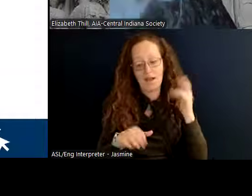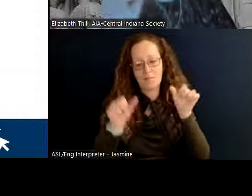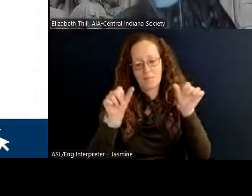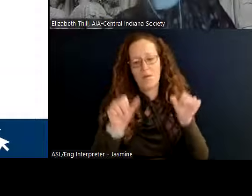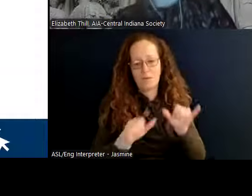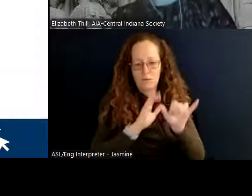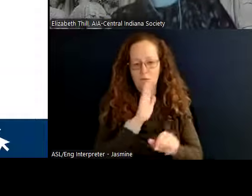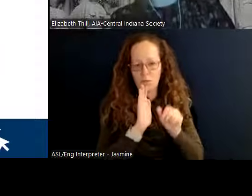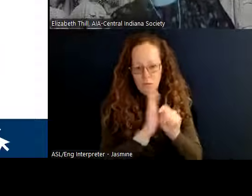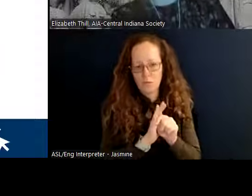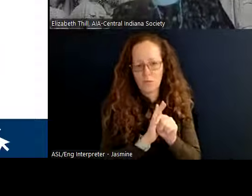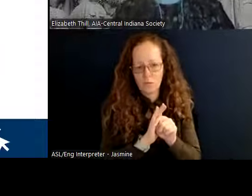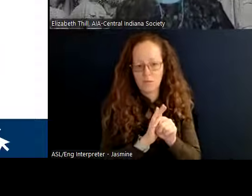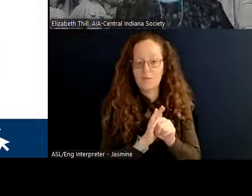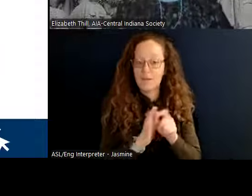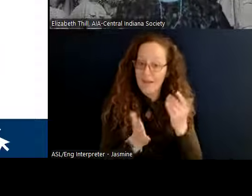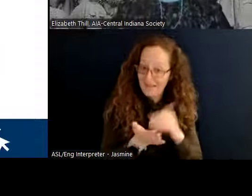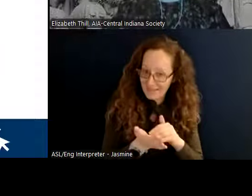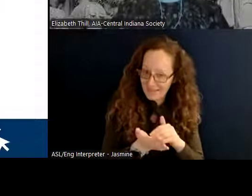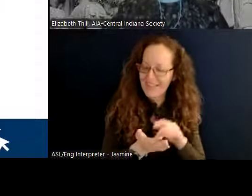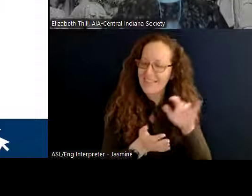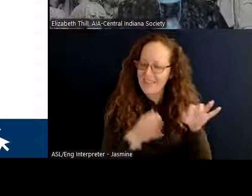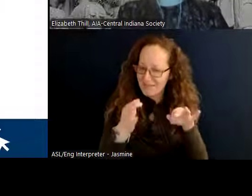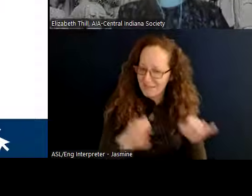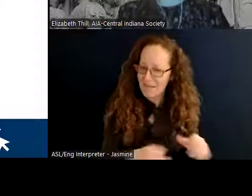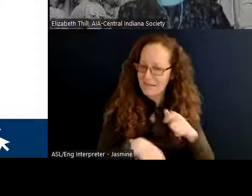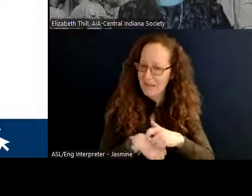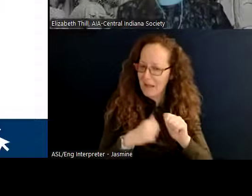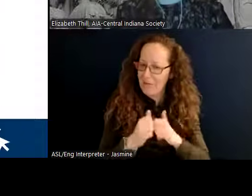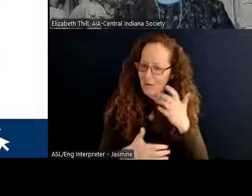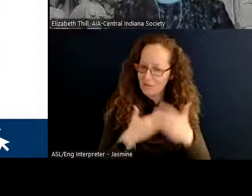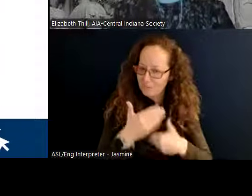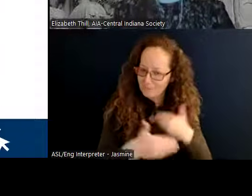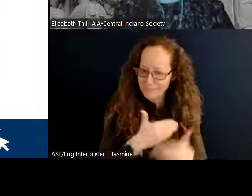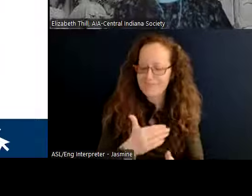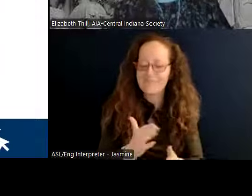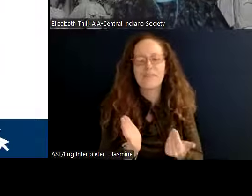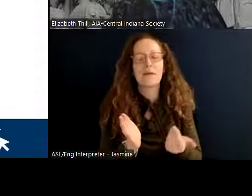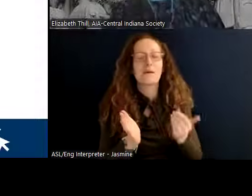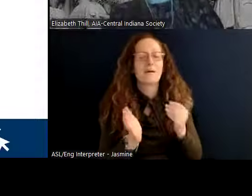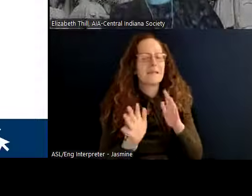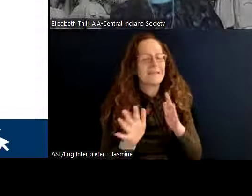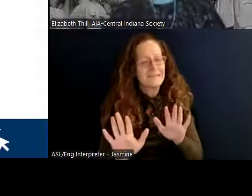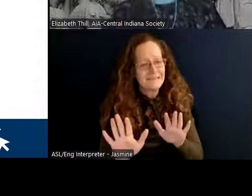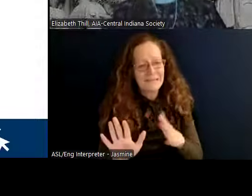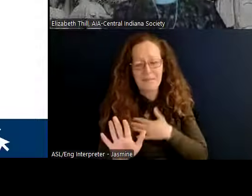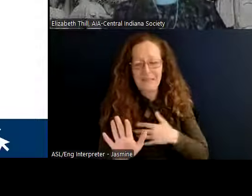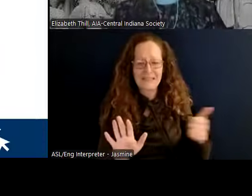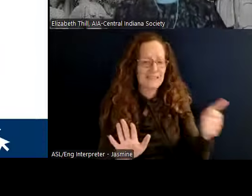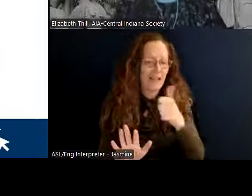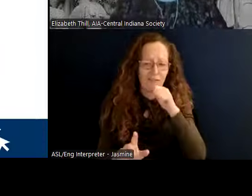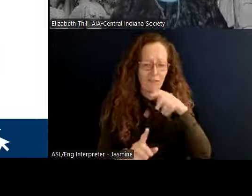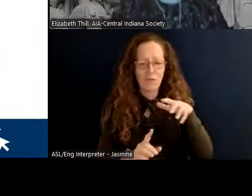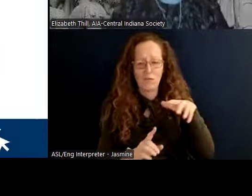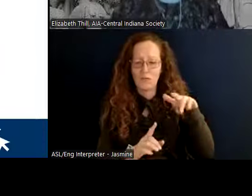again, that's how time works. But we very, very much ask that you do not record yourself.